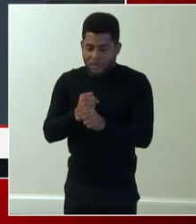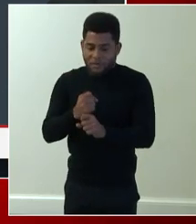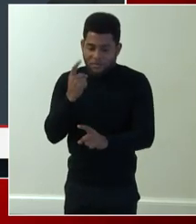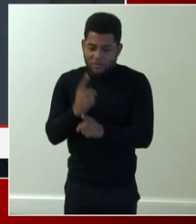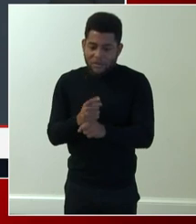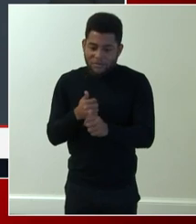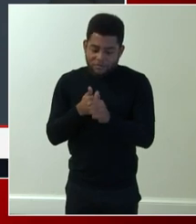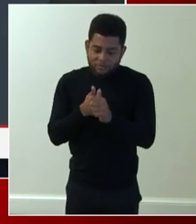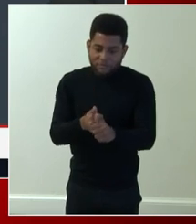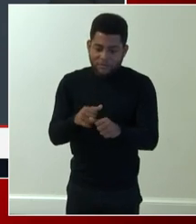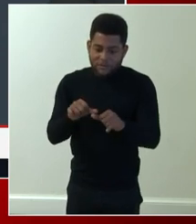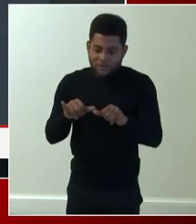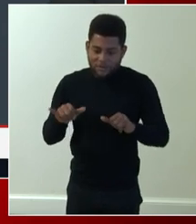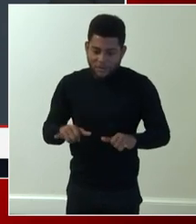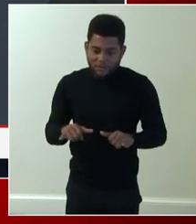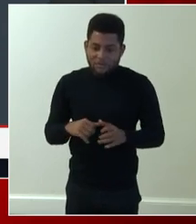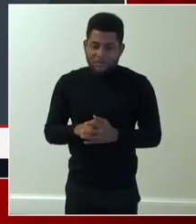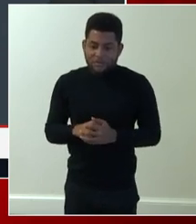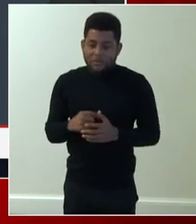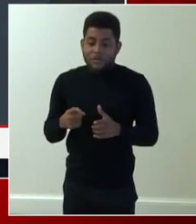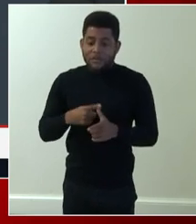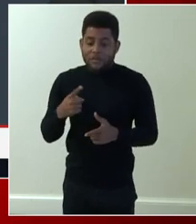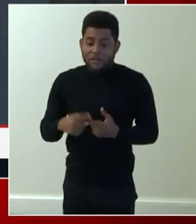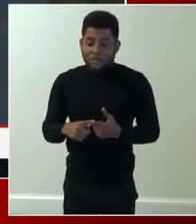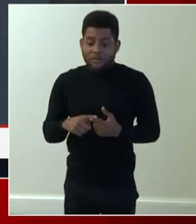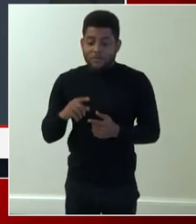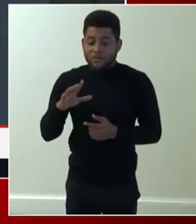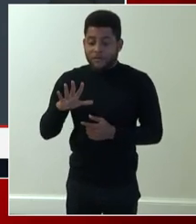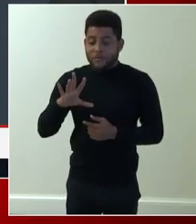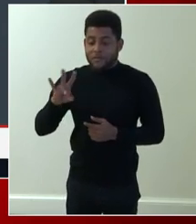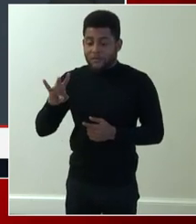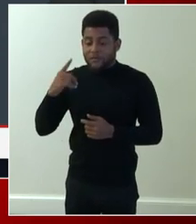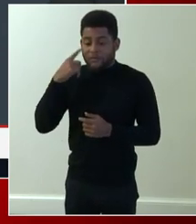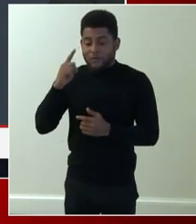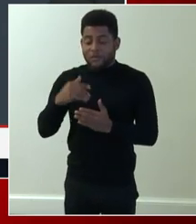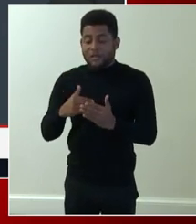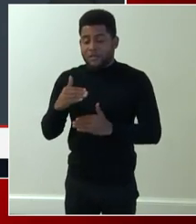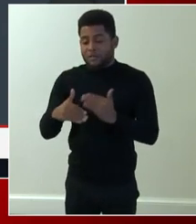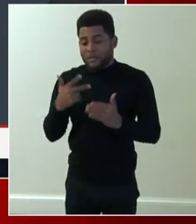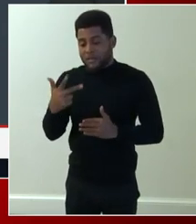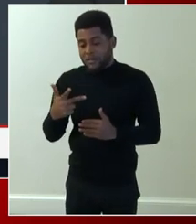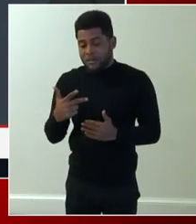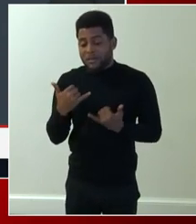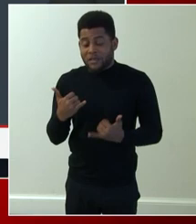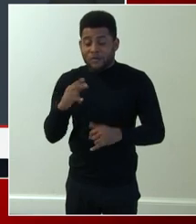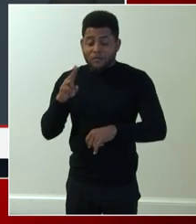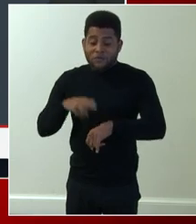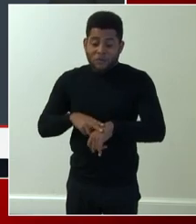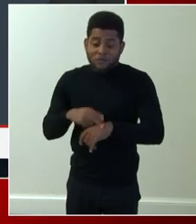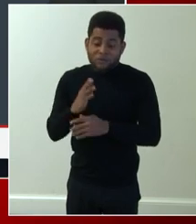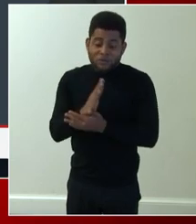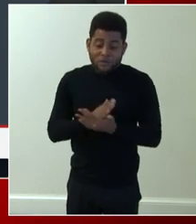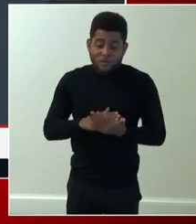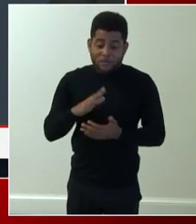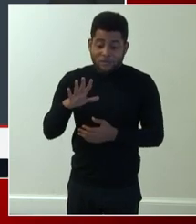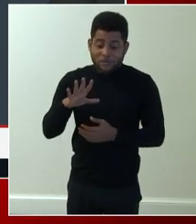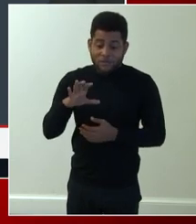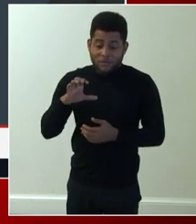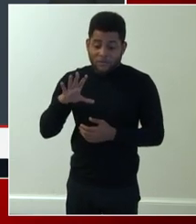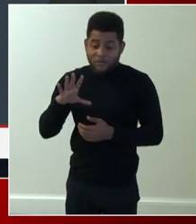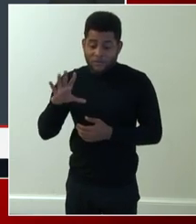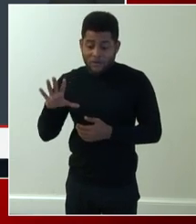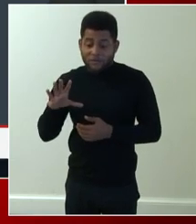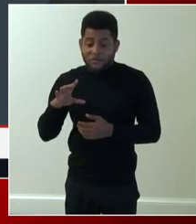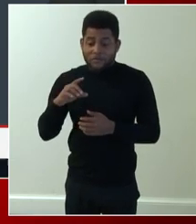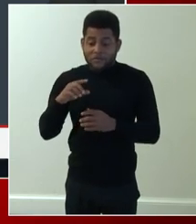system, and then we're at 57 for that step 3. Now, some of the 505 may hit that step 3,